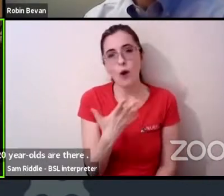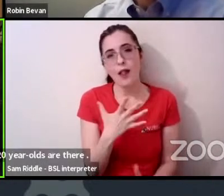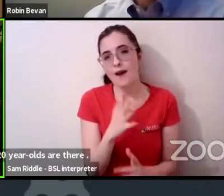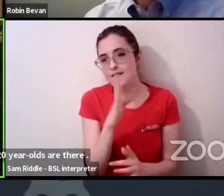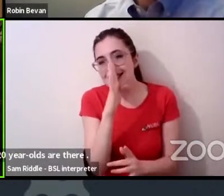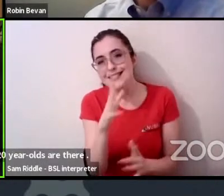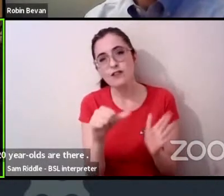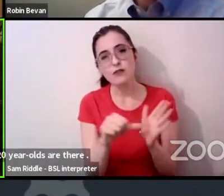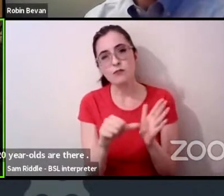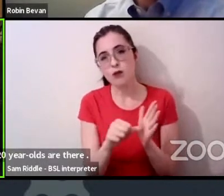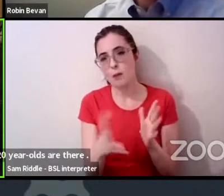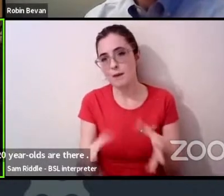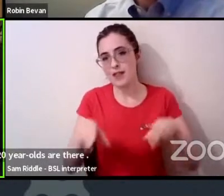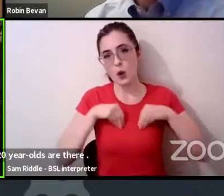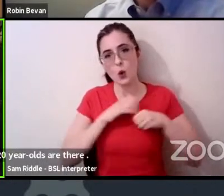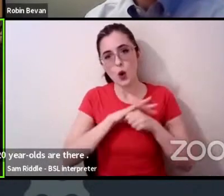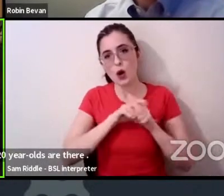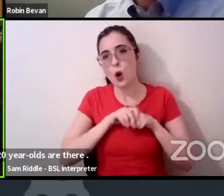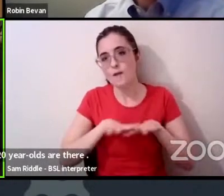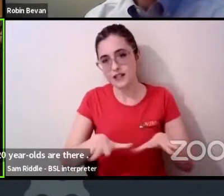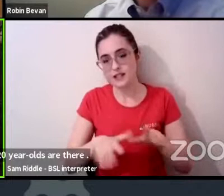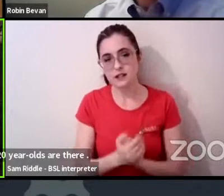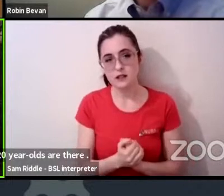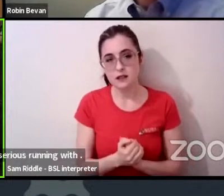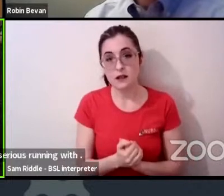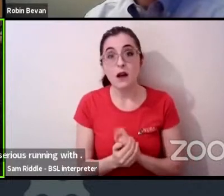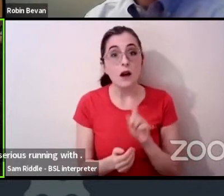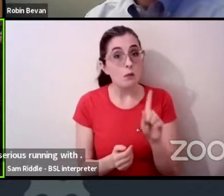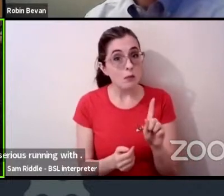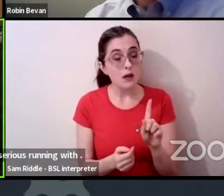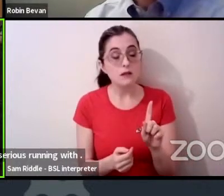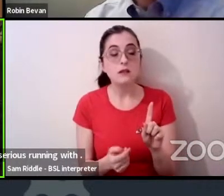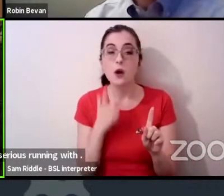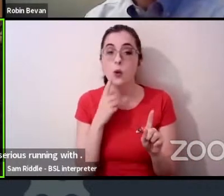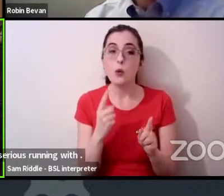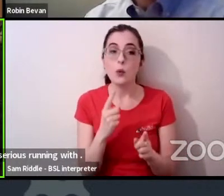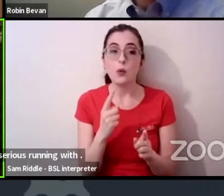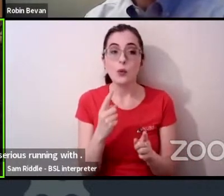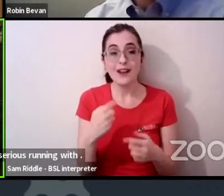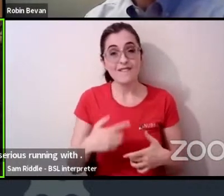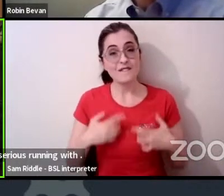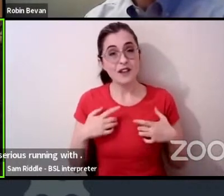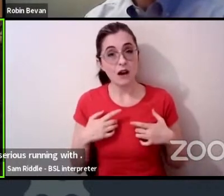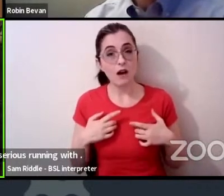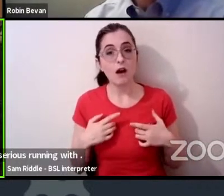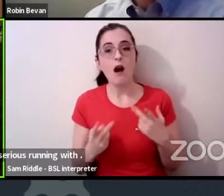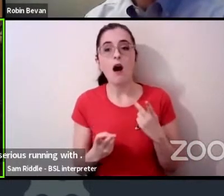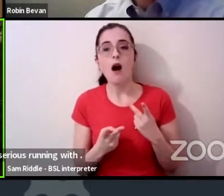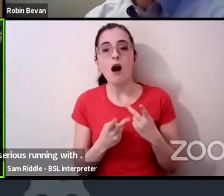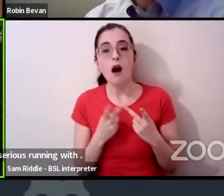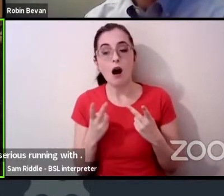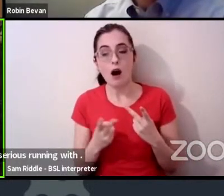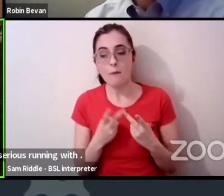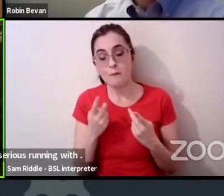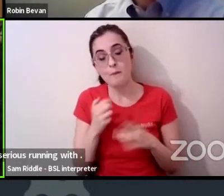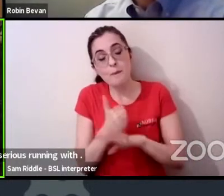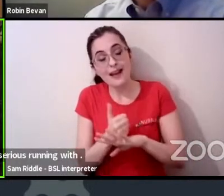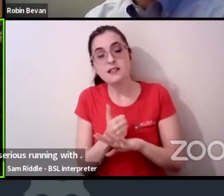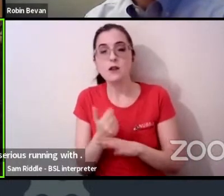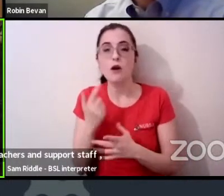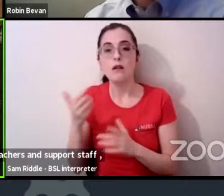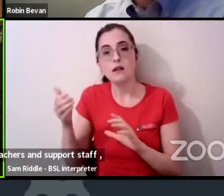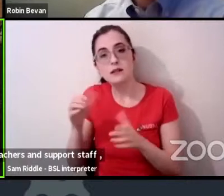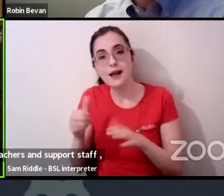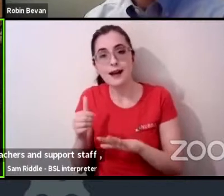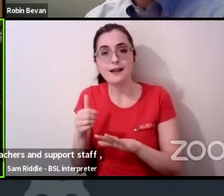we still believe, although there's some science came out today that disagrees with this, but we think on other bits of science that we've seen that teachers and support